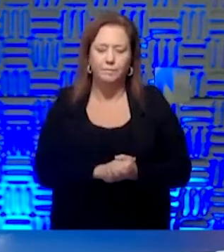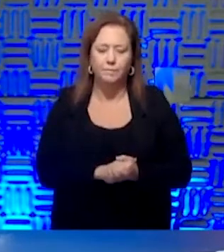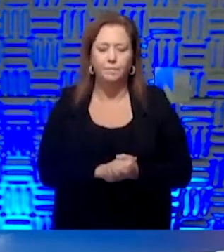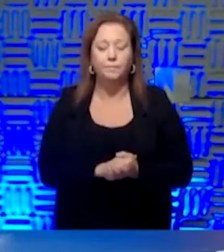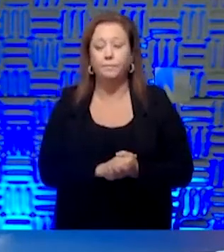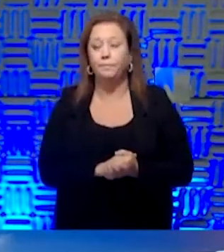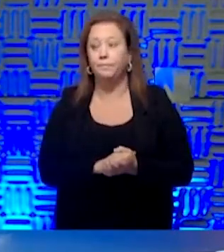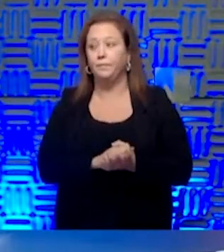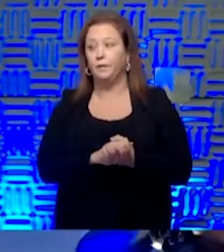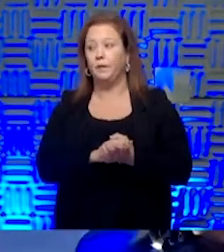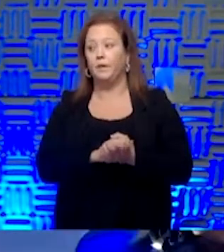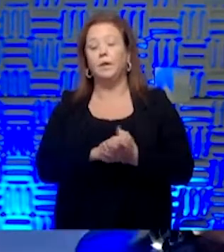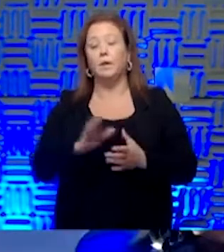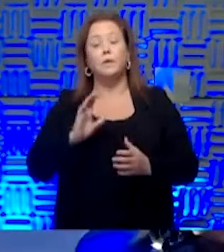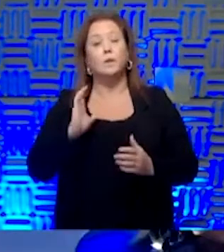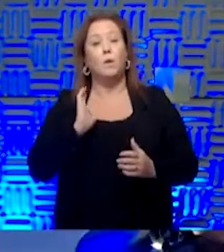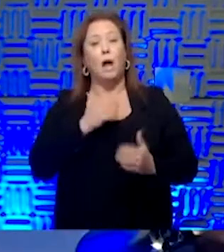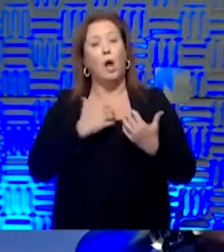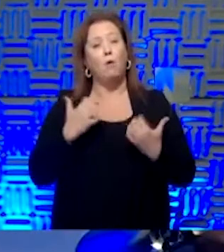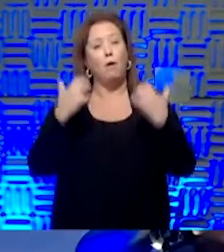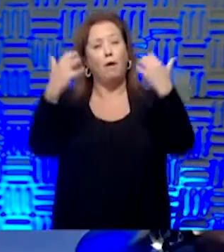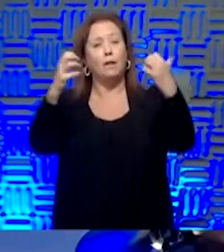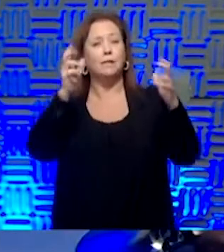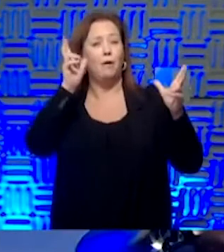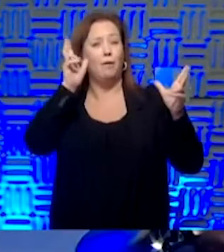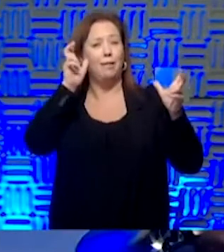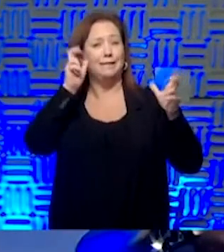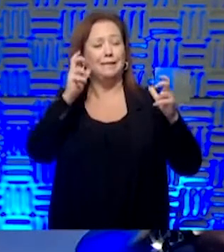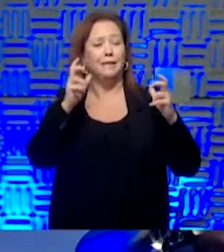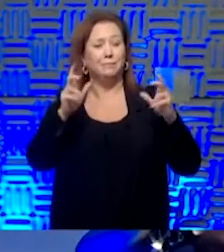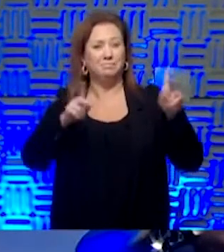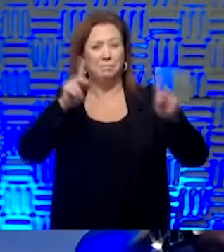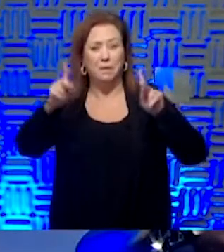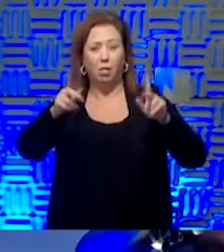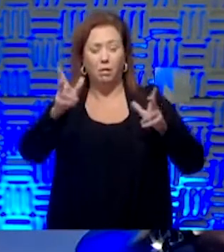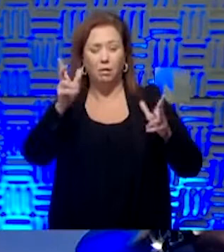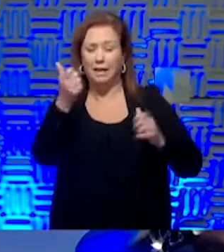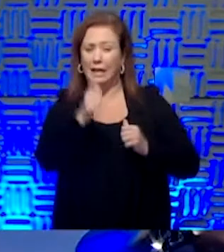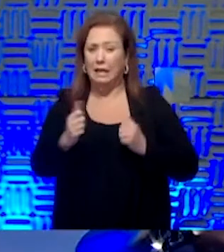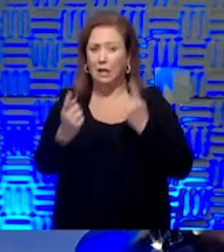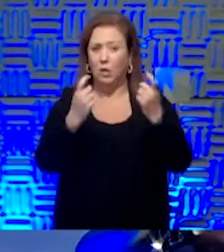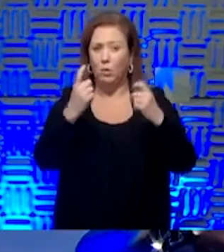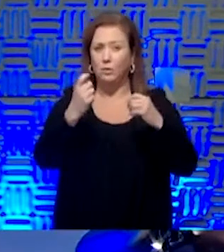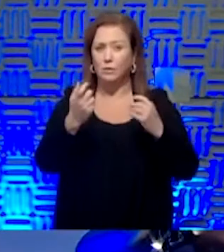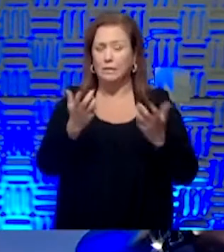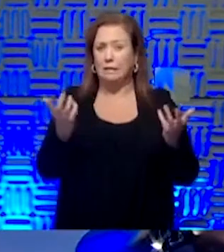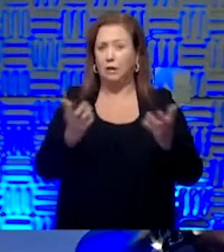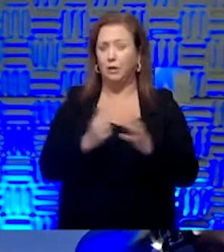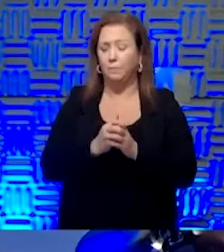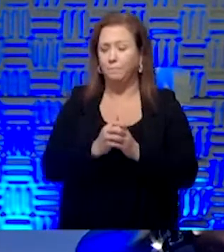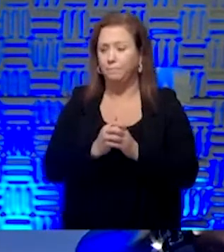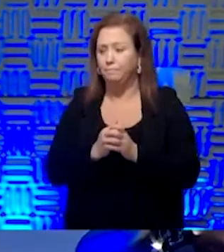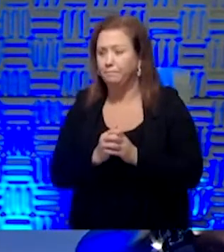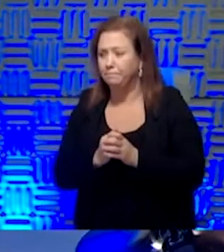there to our audience and listening audience, the questions that you might have for anyone here on our panel